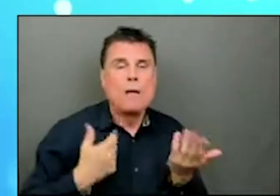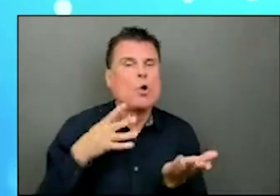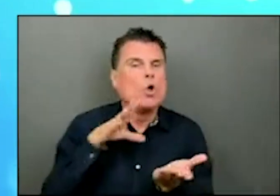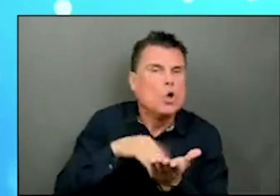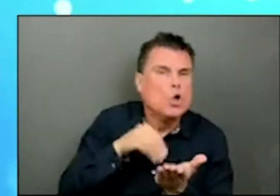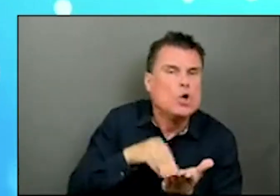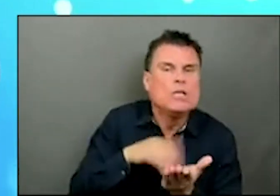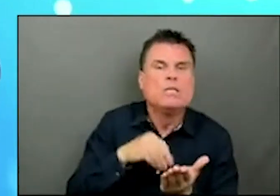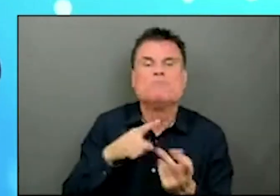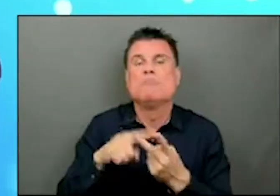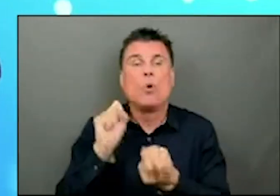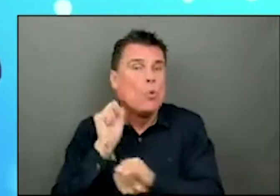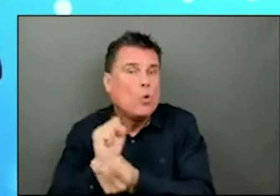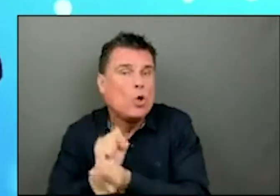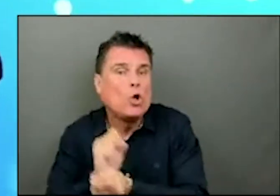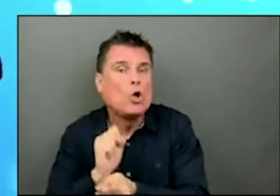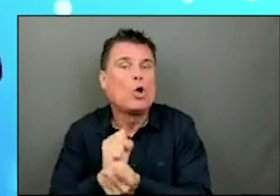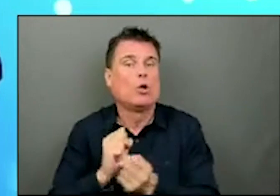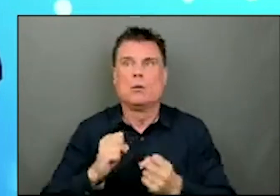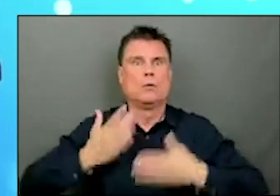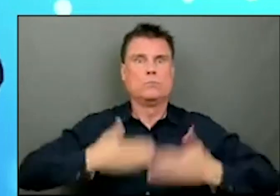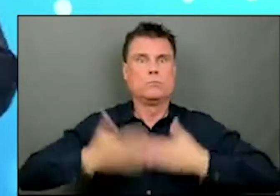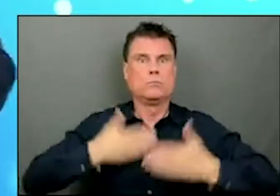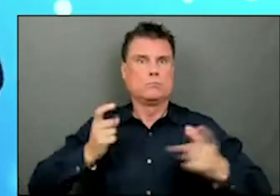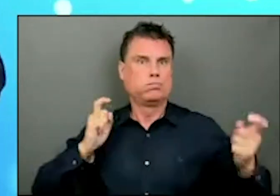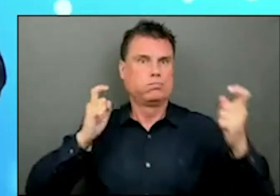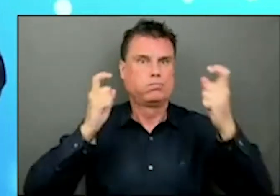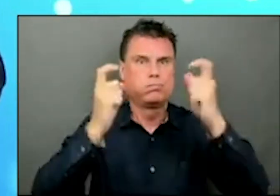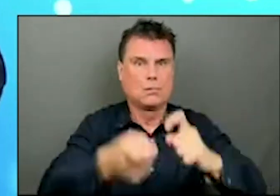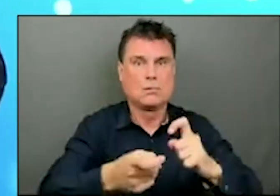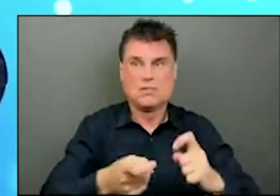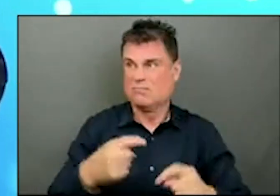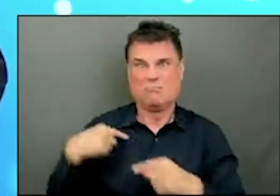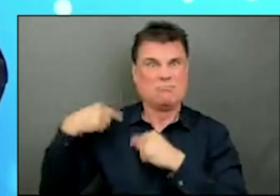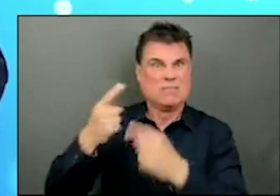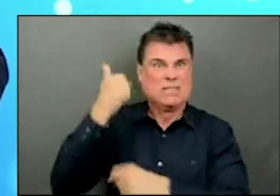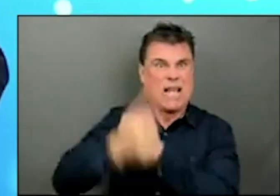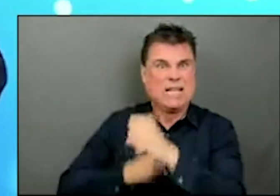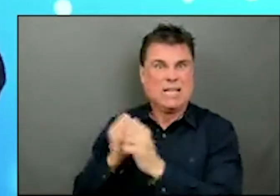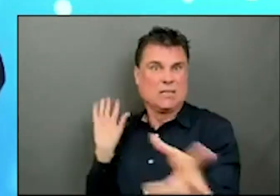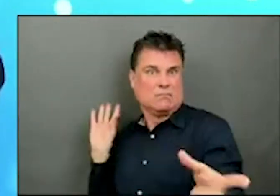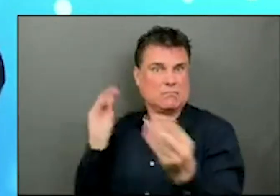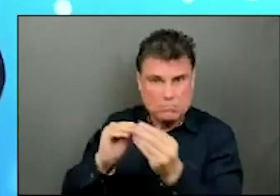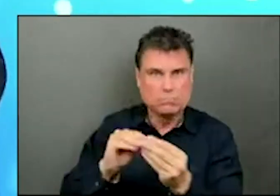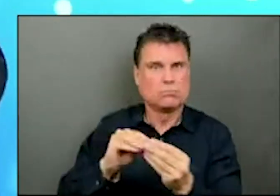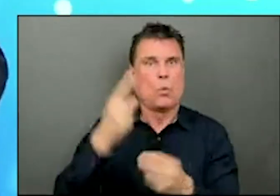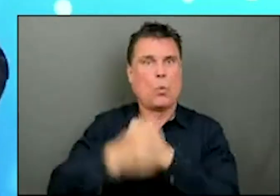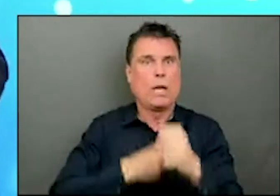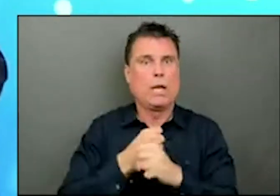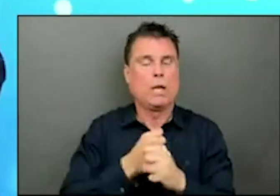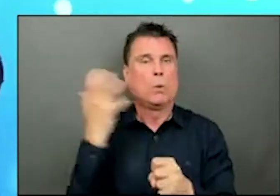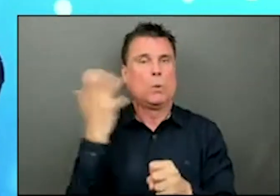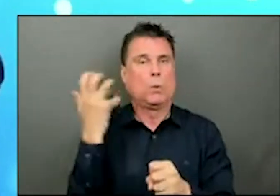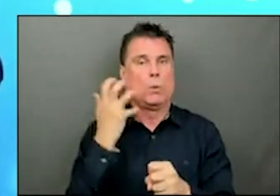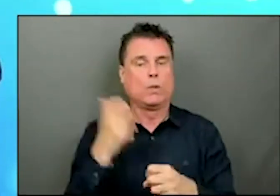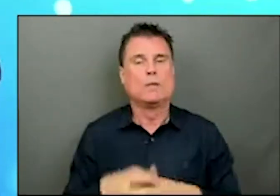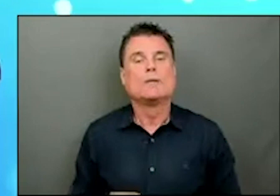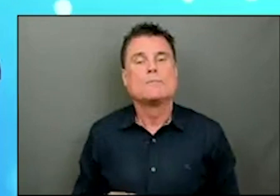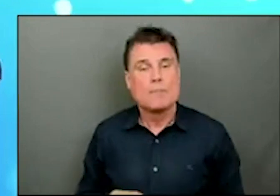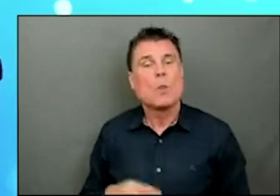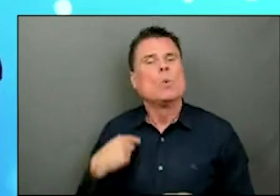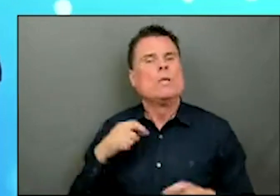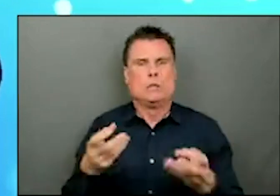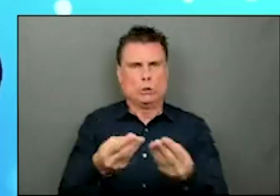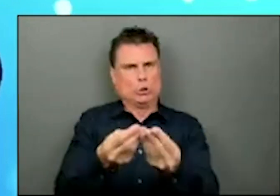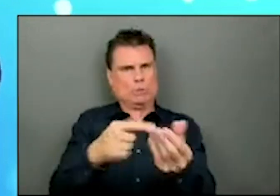And so the consequence of that is that we're not only going to need as businesses the solutions that Wal and Wendy talked